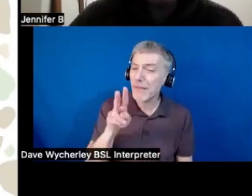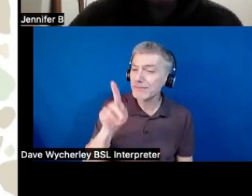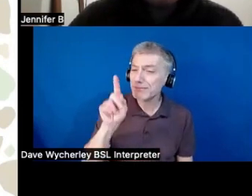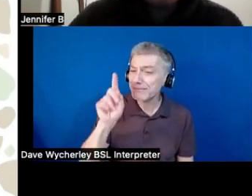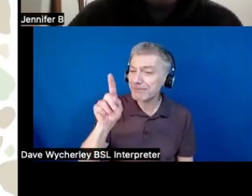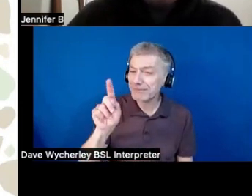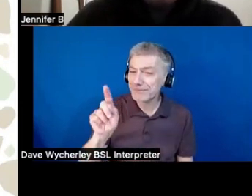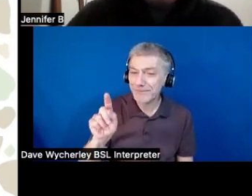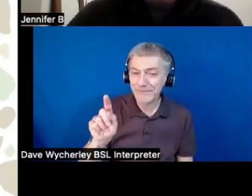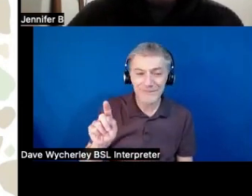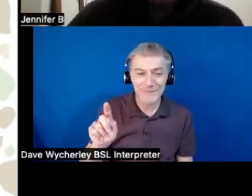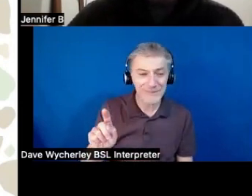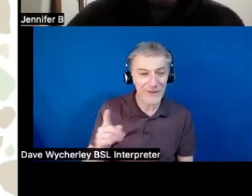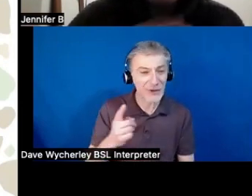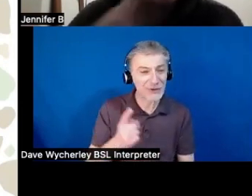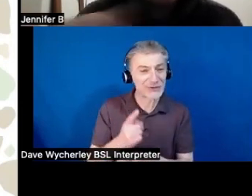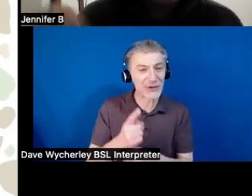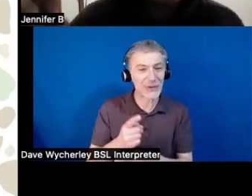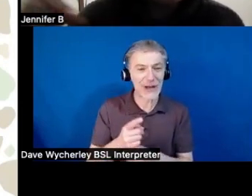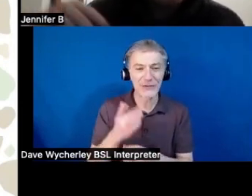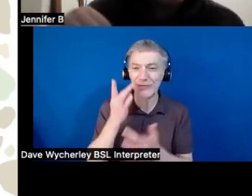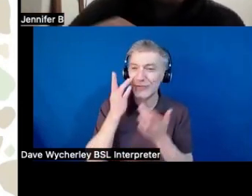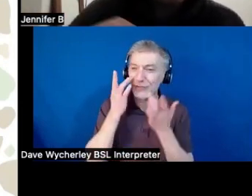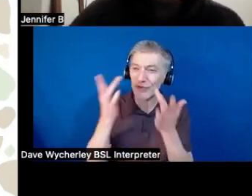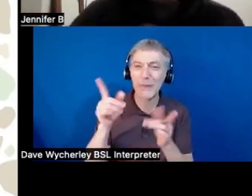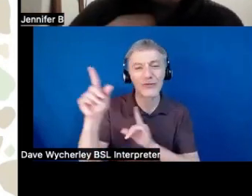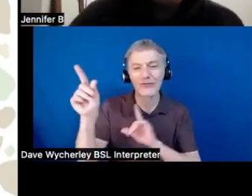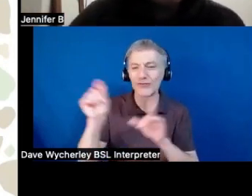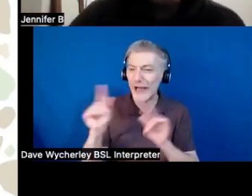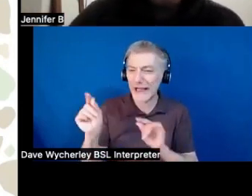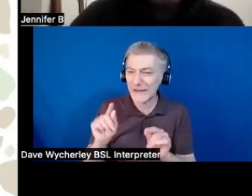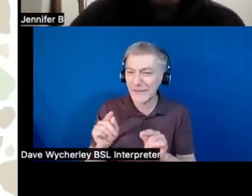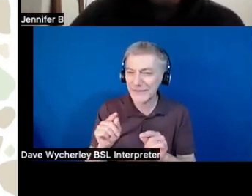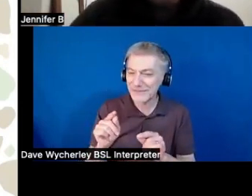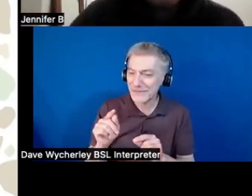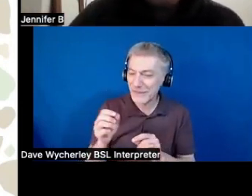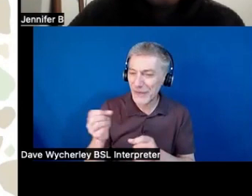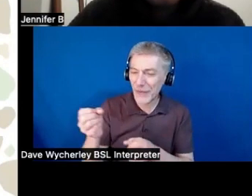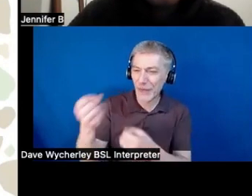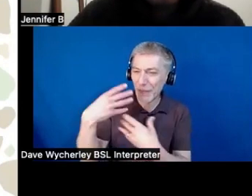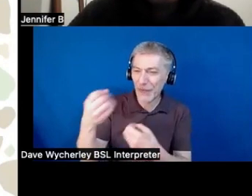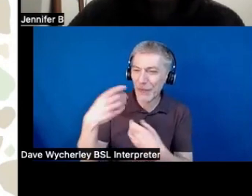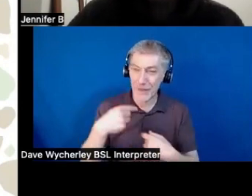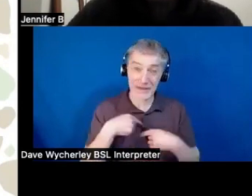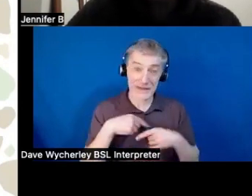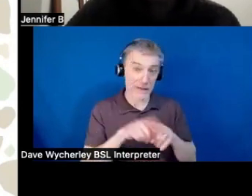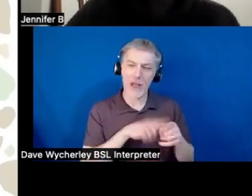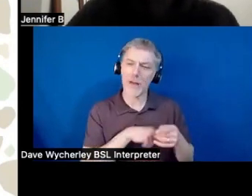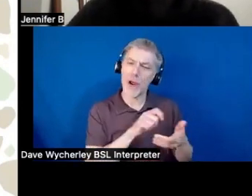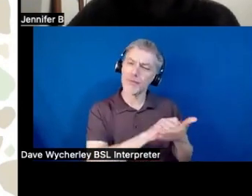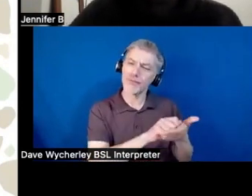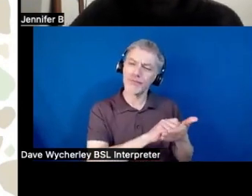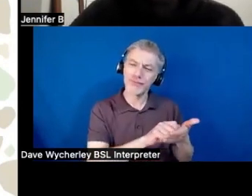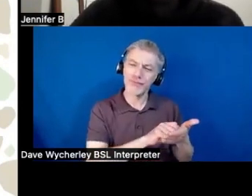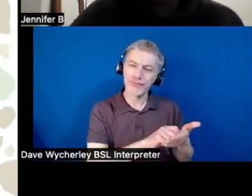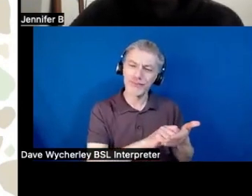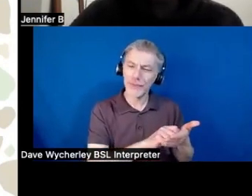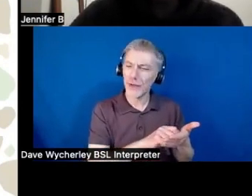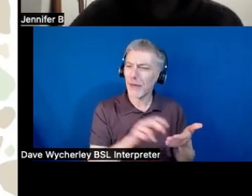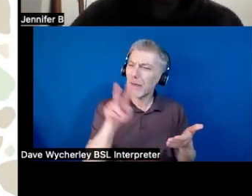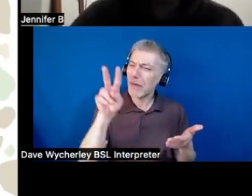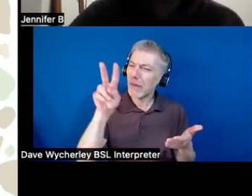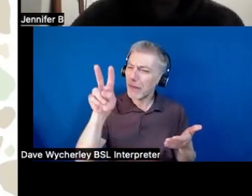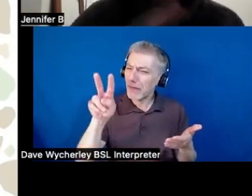random entry and making my own narrative thread whilst I was reading those. And it got me thinking about what placing